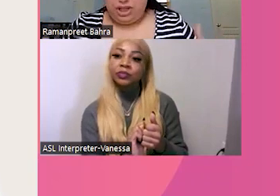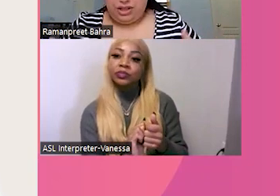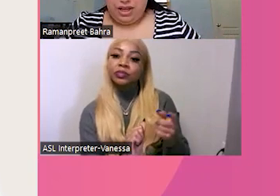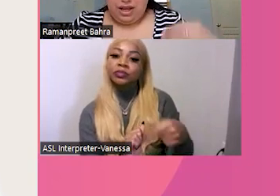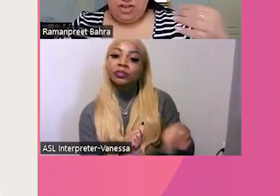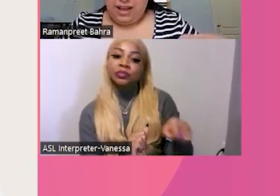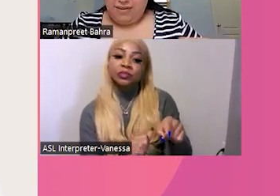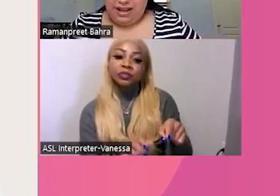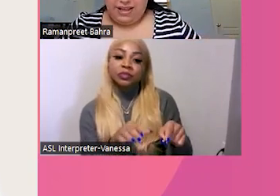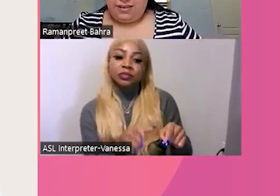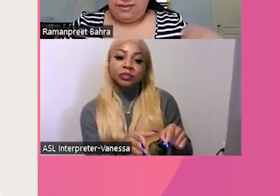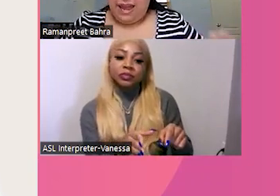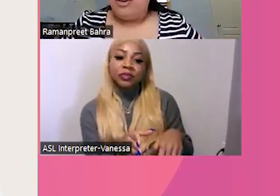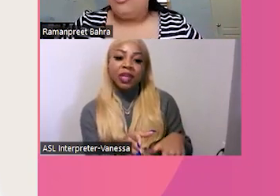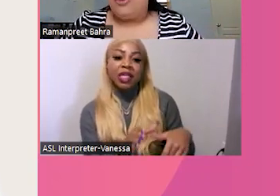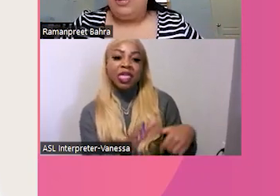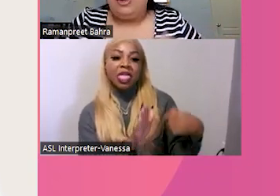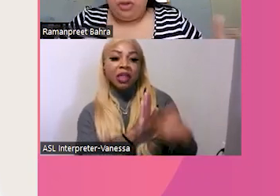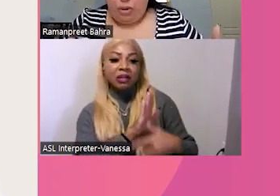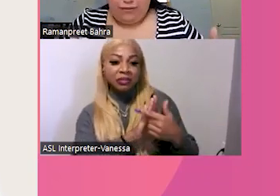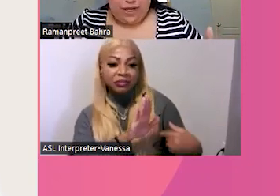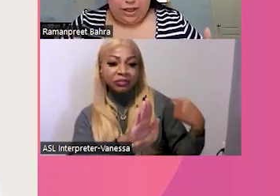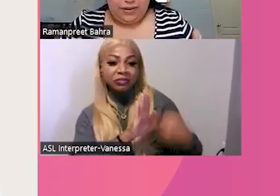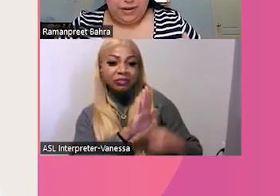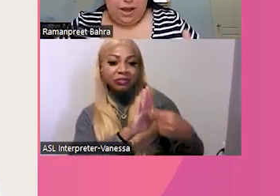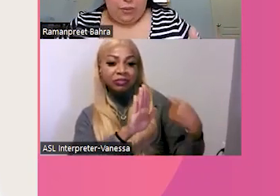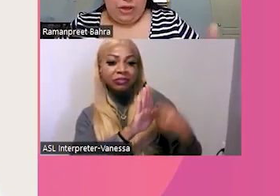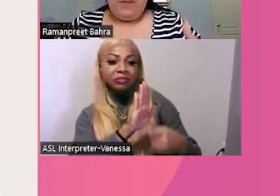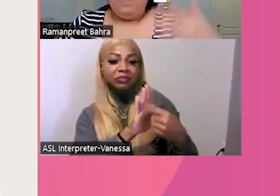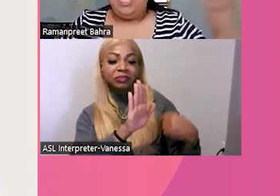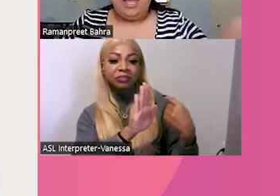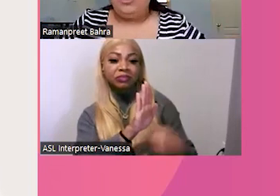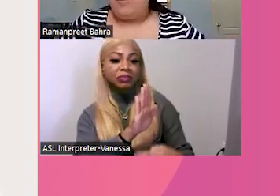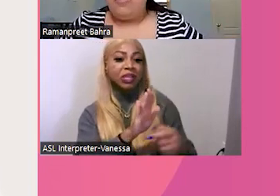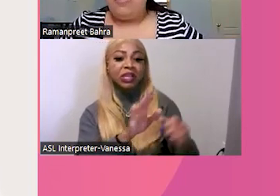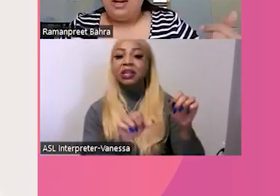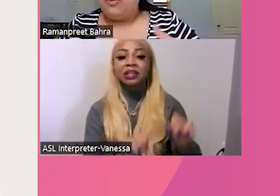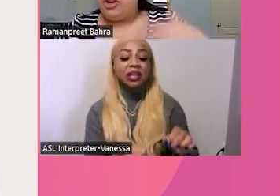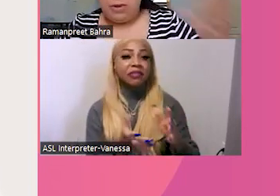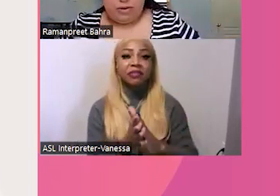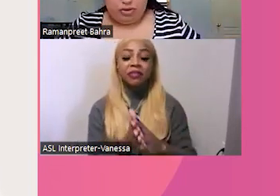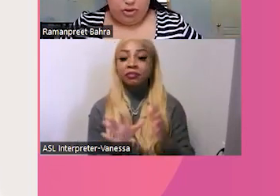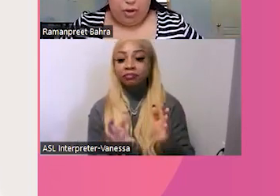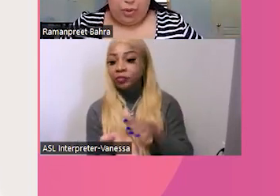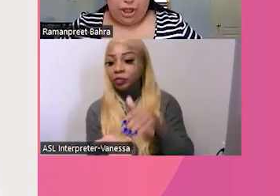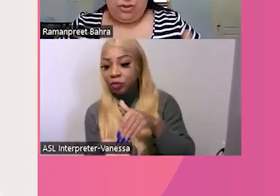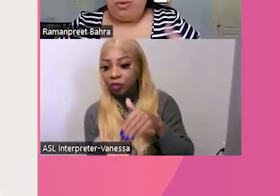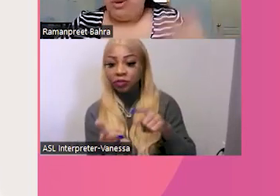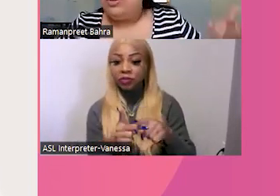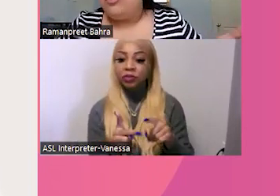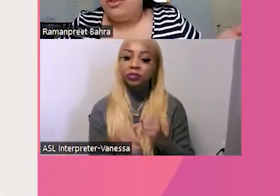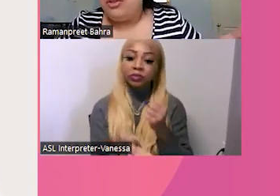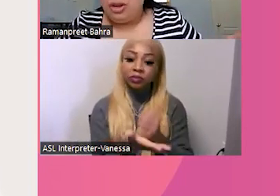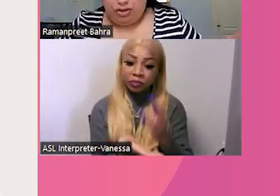to these chastising stares of these authority figures, whether it be healthcare providers, whether it be social support workers, or